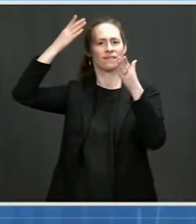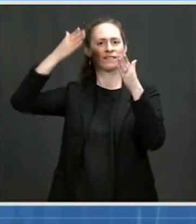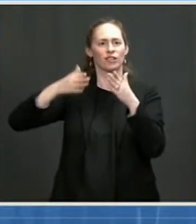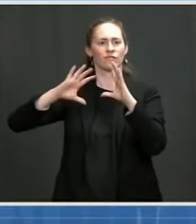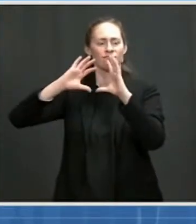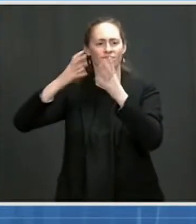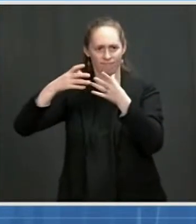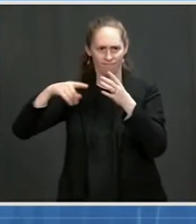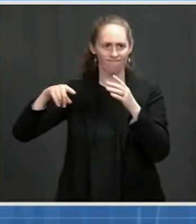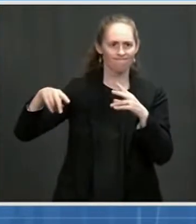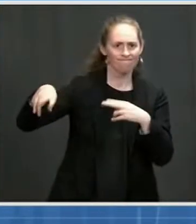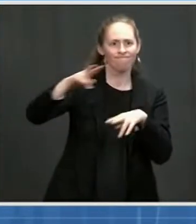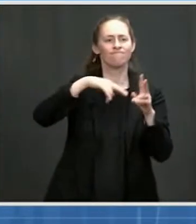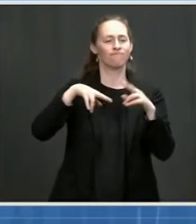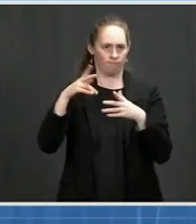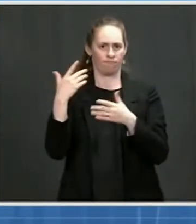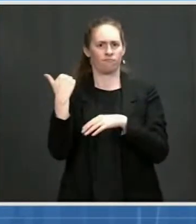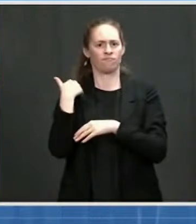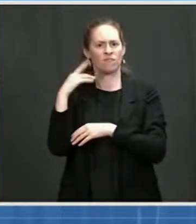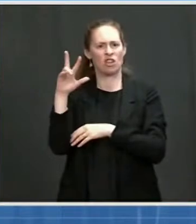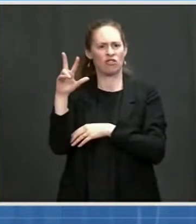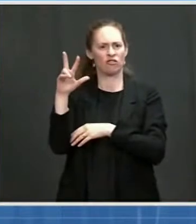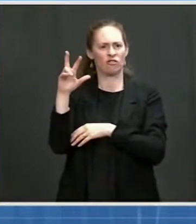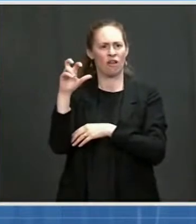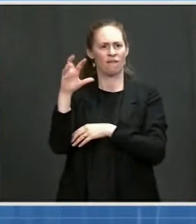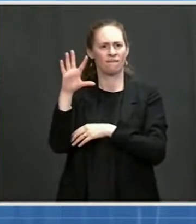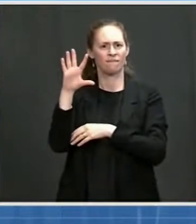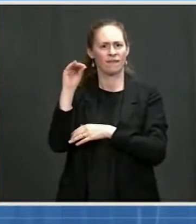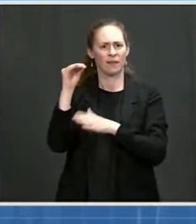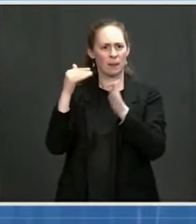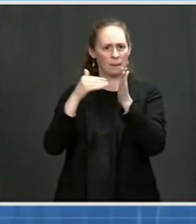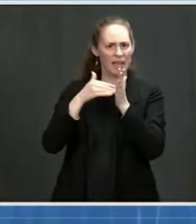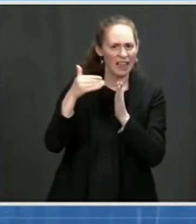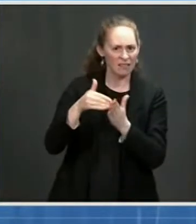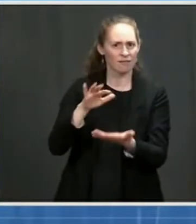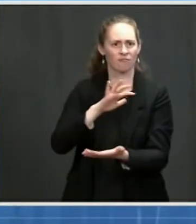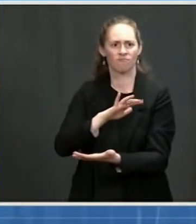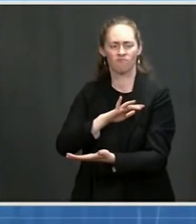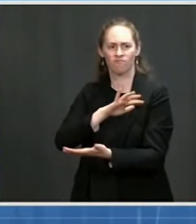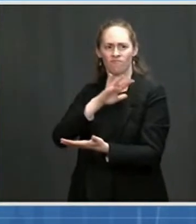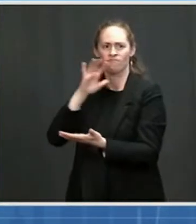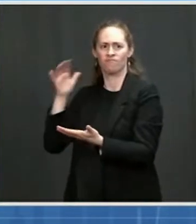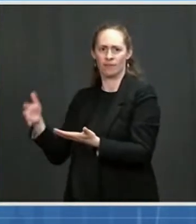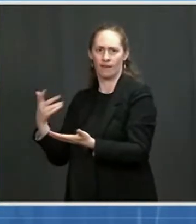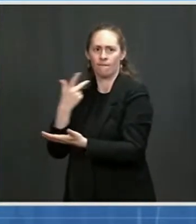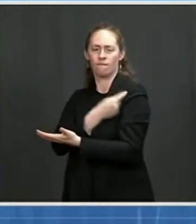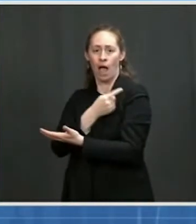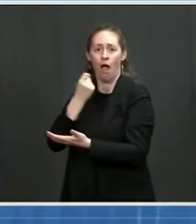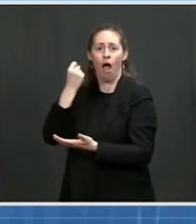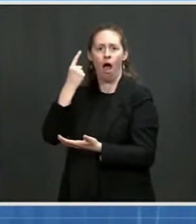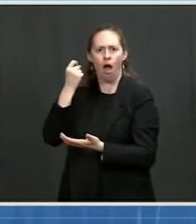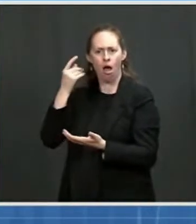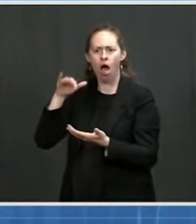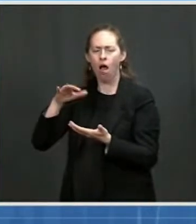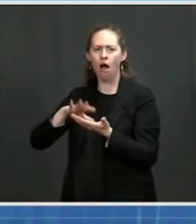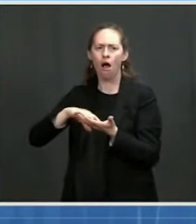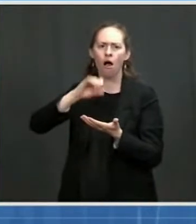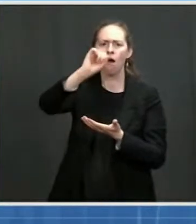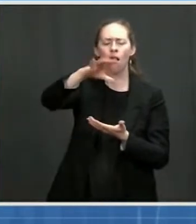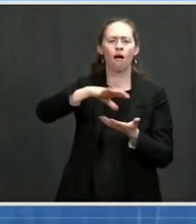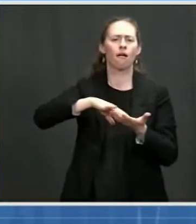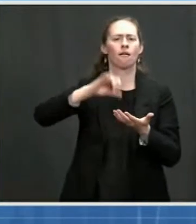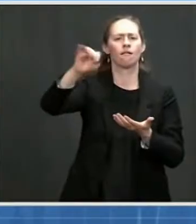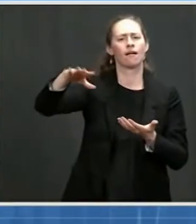ordered in the federal supply. I want to ask if you have a response to that, and at what point you think you'll be able to steer